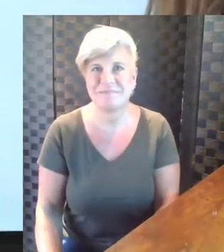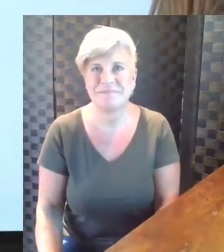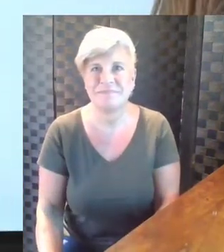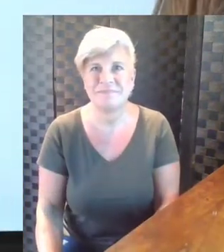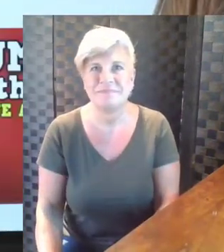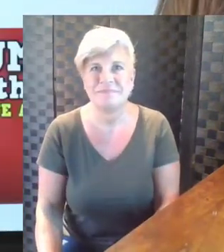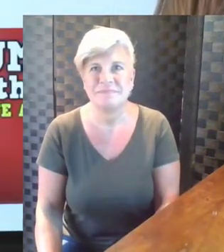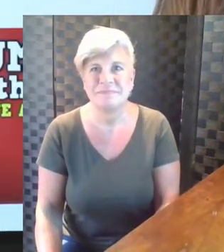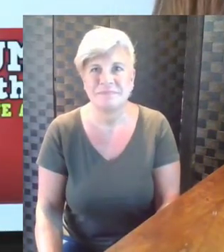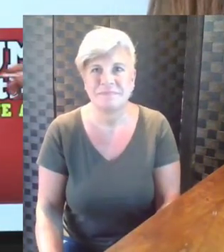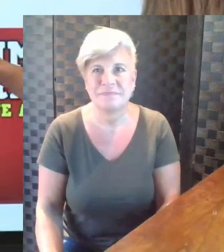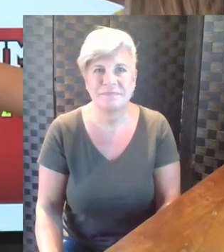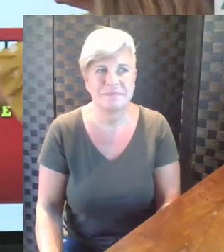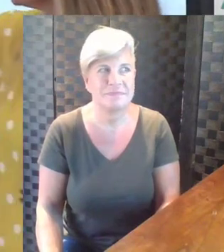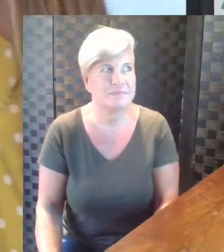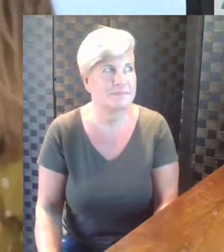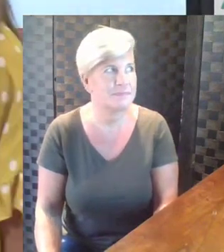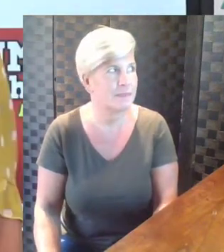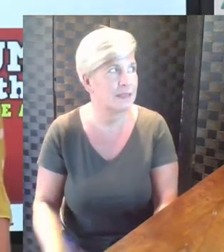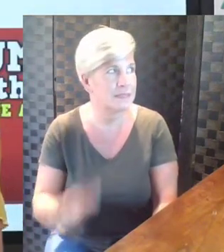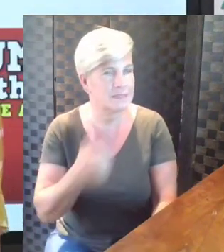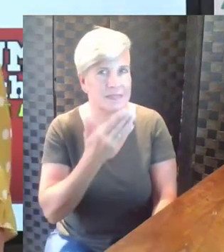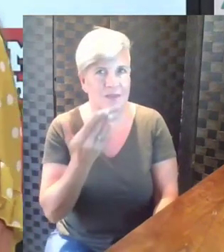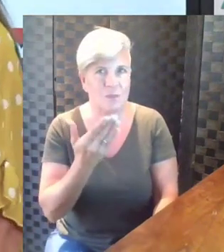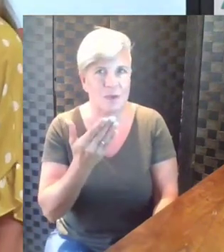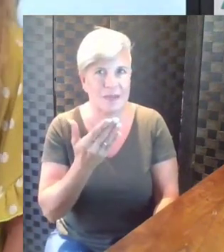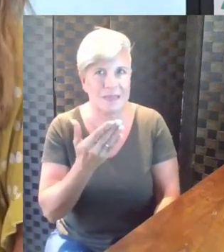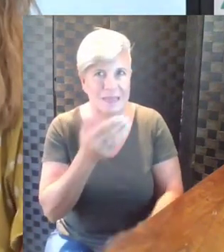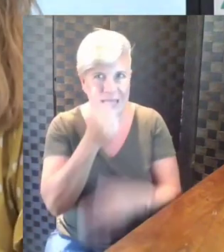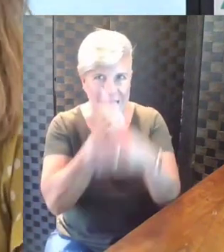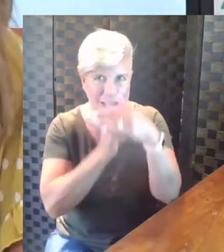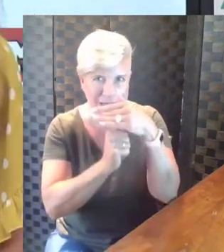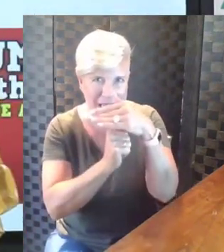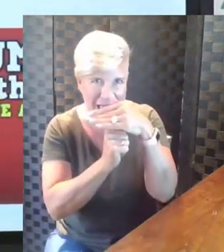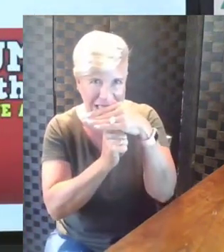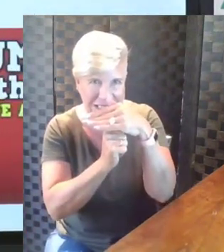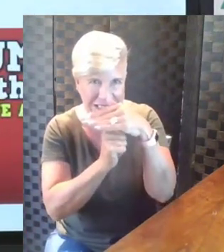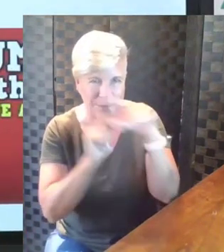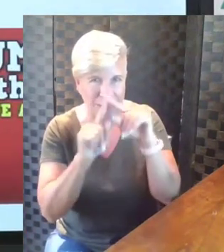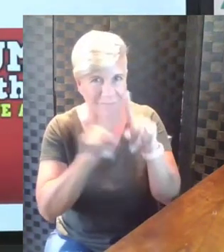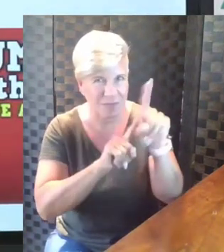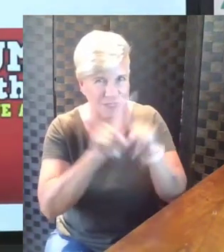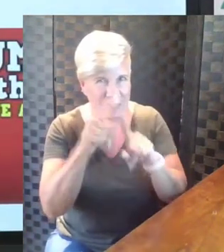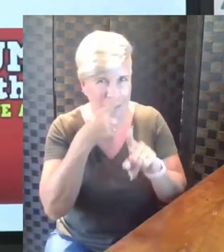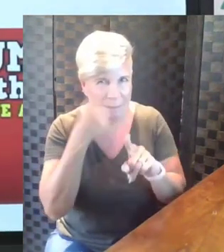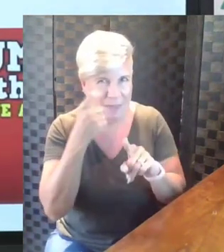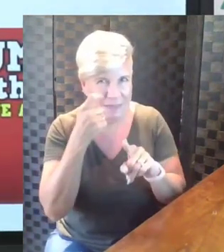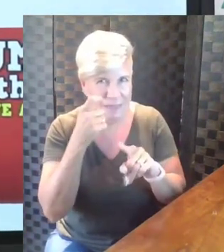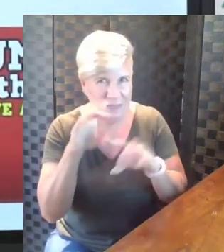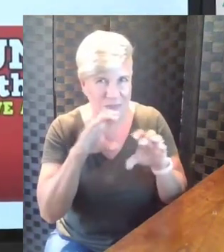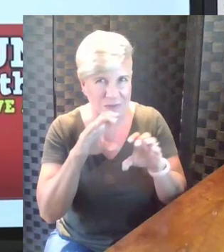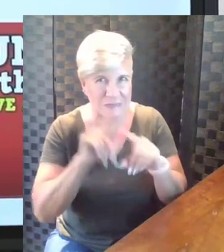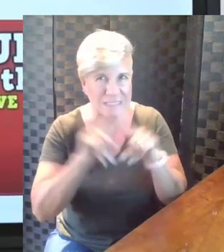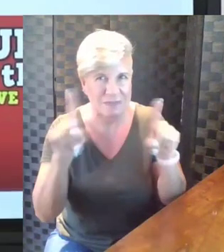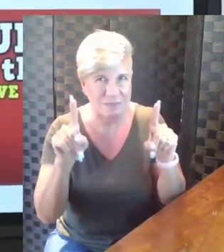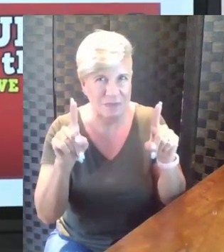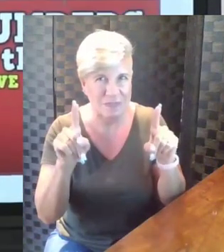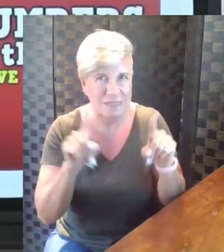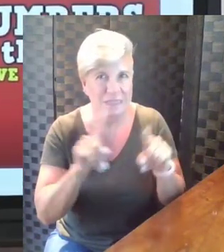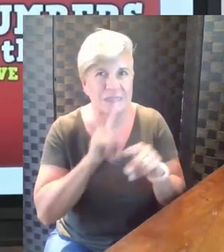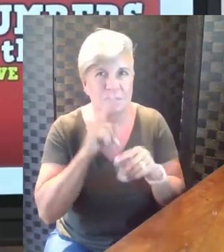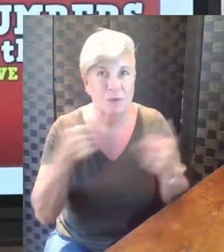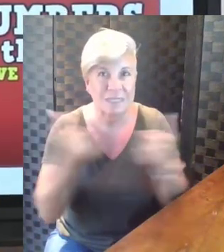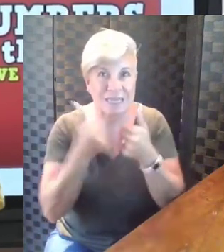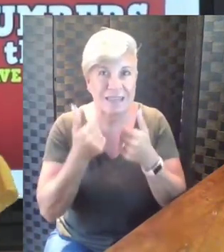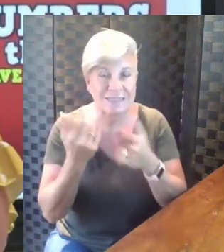Good. Now, there's another one here hiding behind this gray box, but I've got a star beside it because we're going to do something a little different. It's actually going to